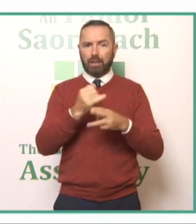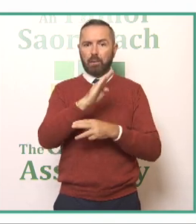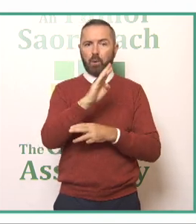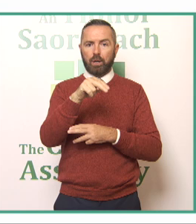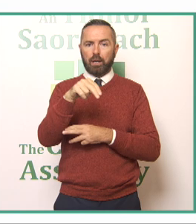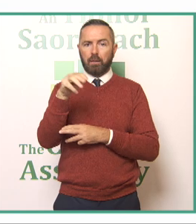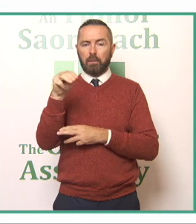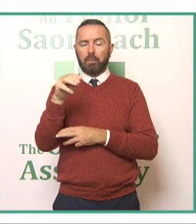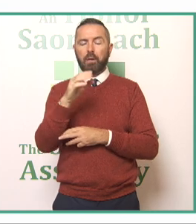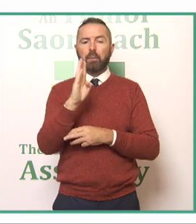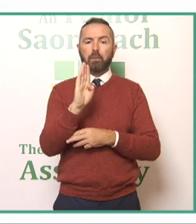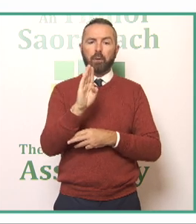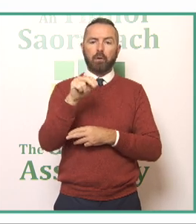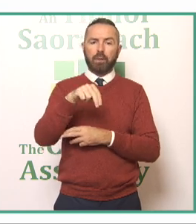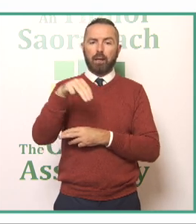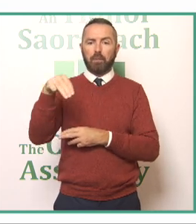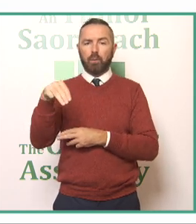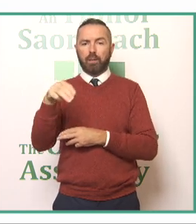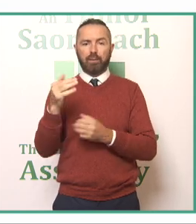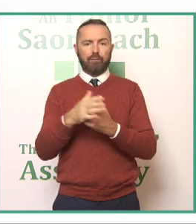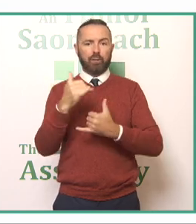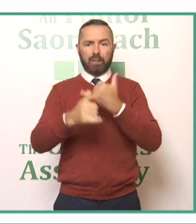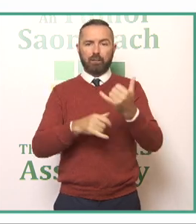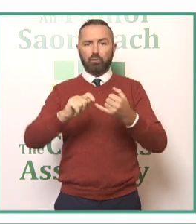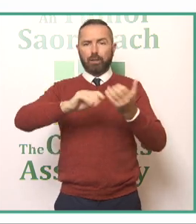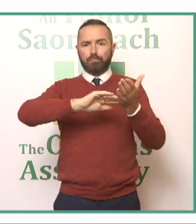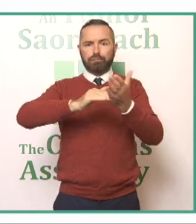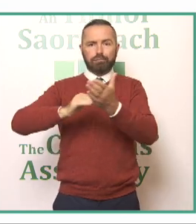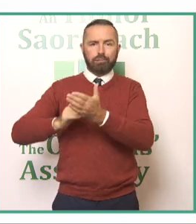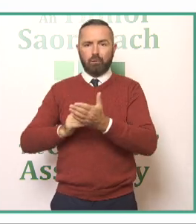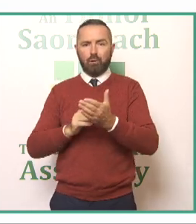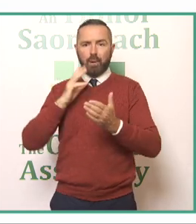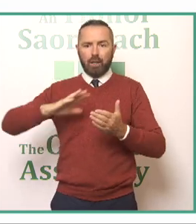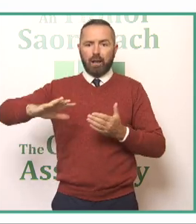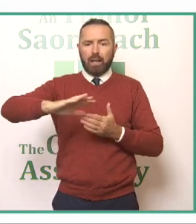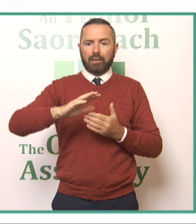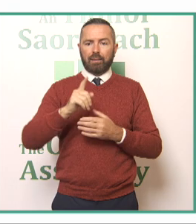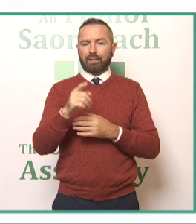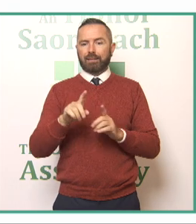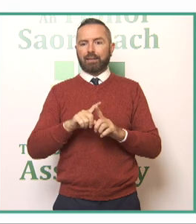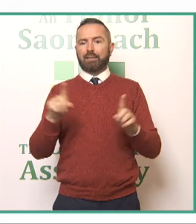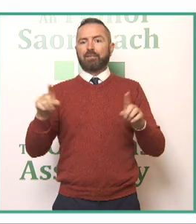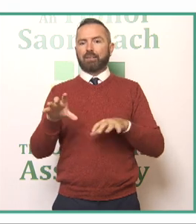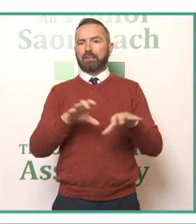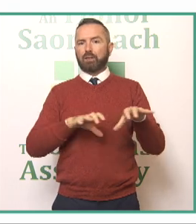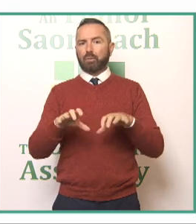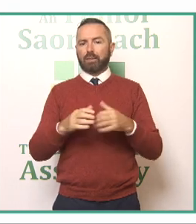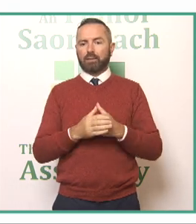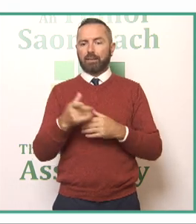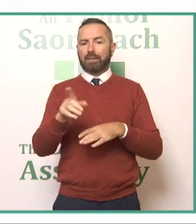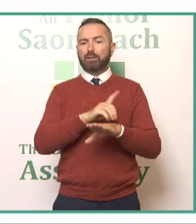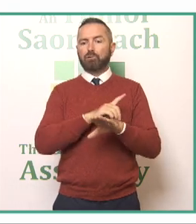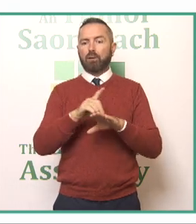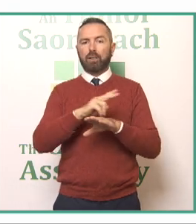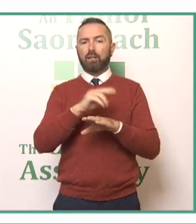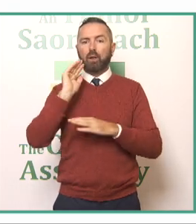years, working on rehabilitation and restoration of the peatlands there. This is quite a different situation. It's dry,